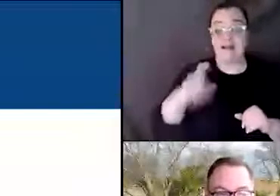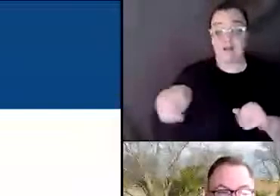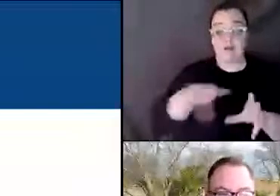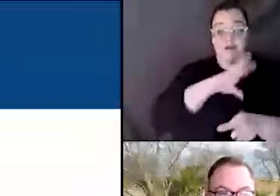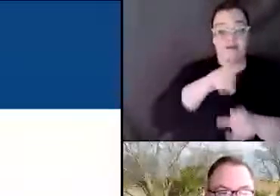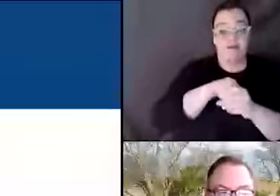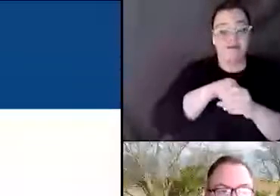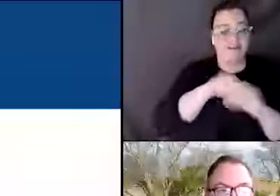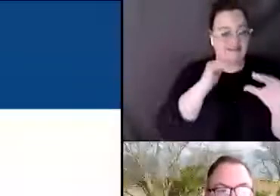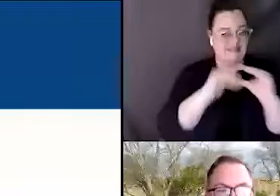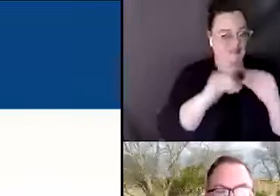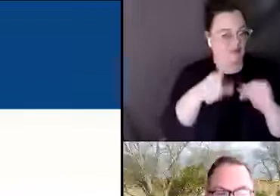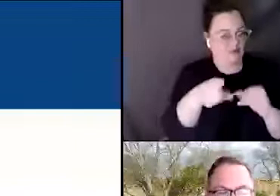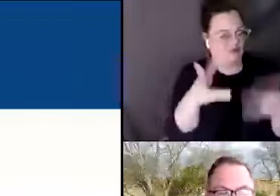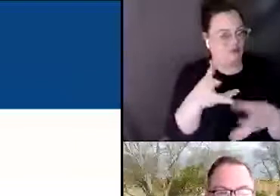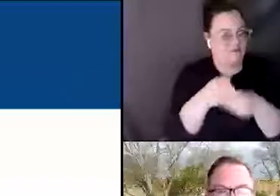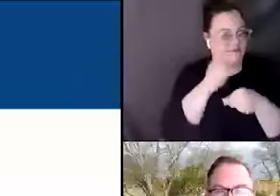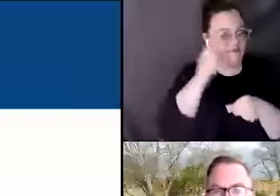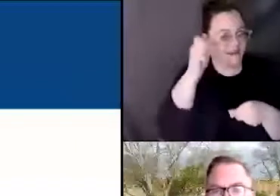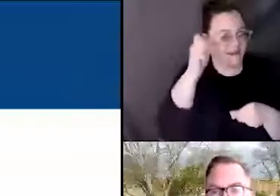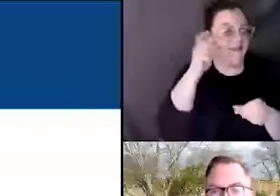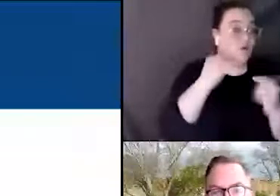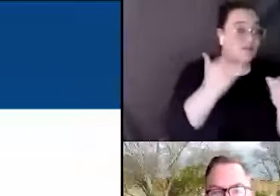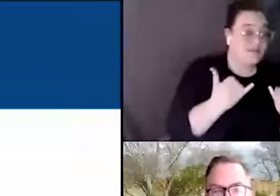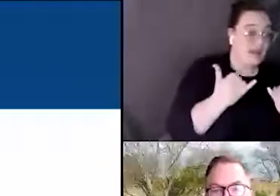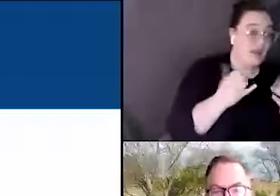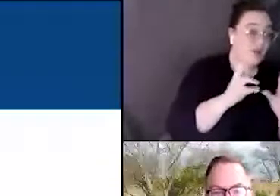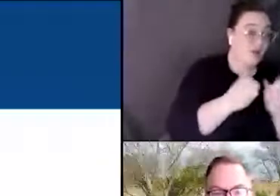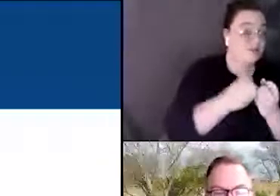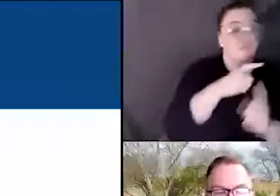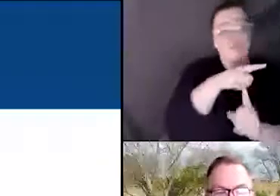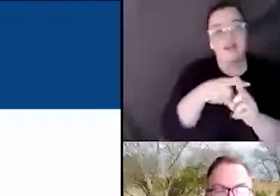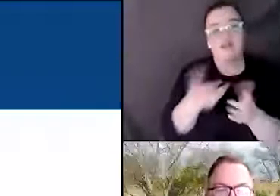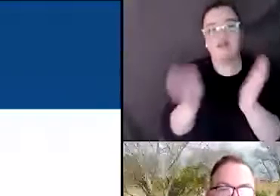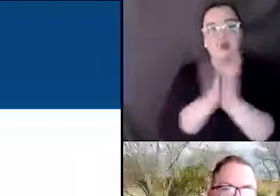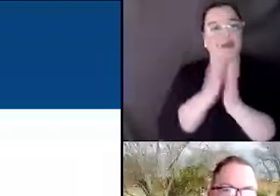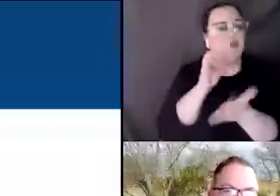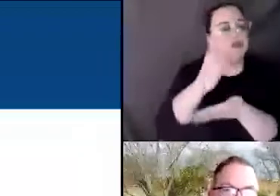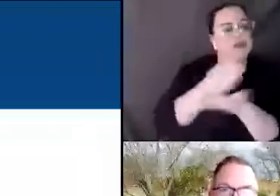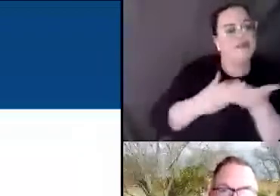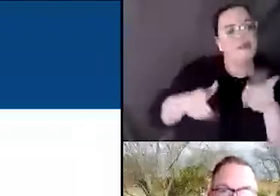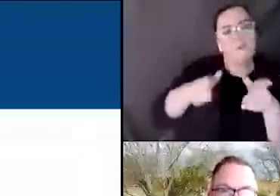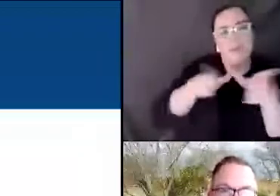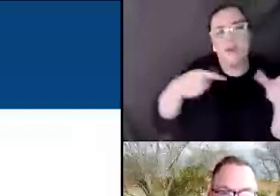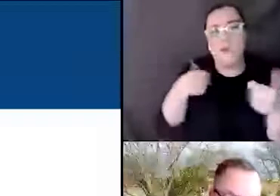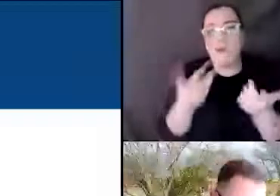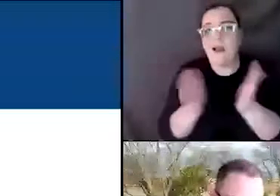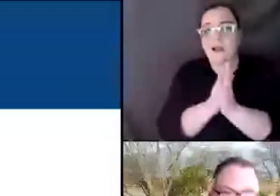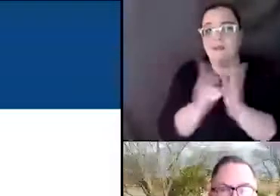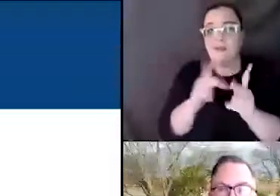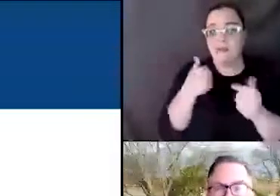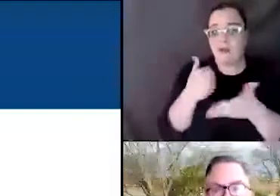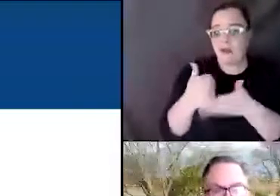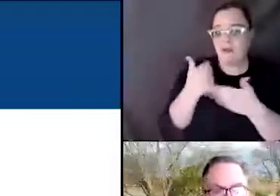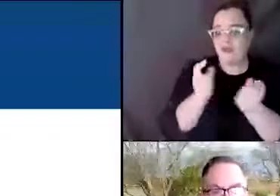of ECA, you should have seen that, both for today's workshop and also a request for some languages that we're looking for people to help review the translations